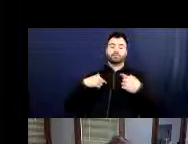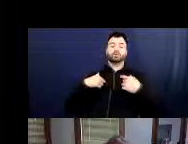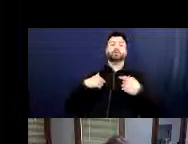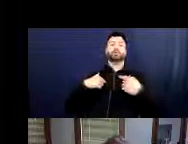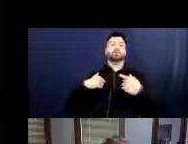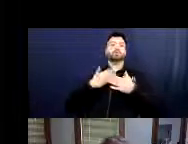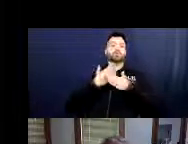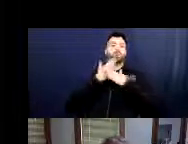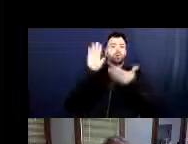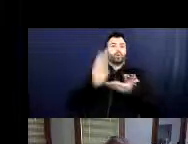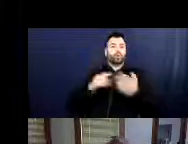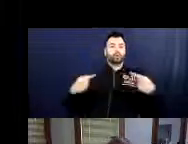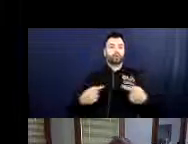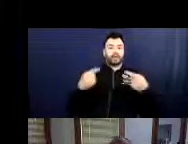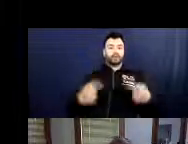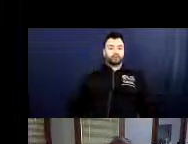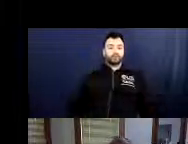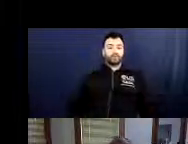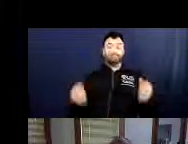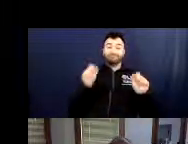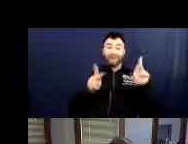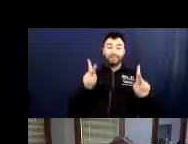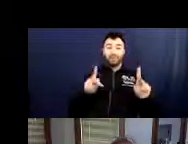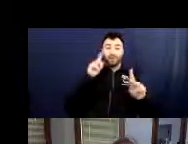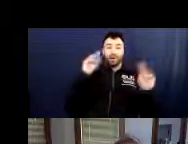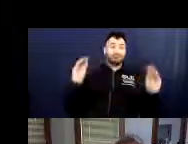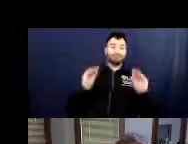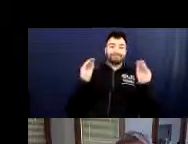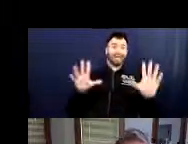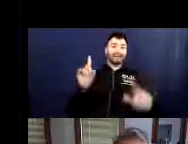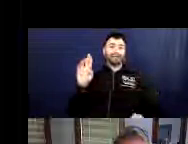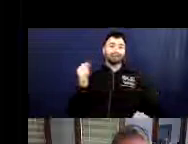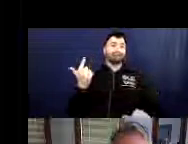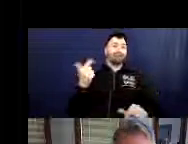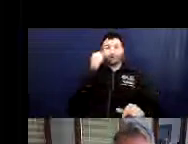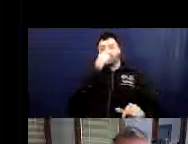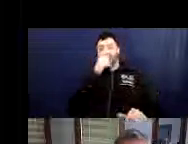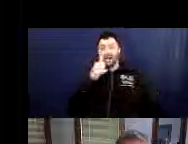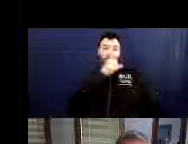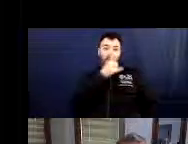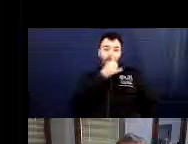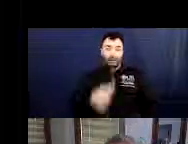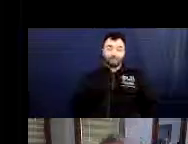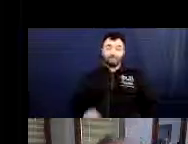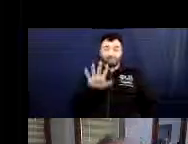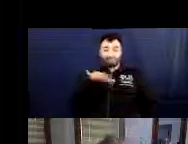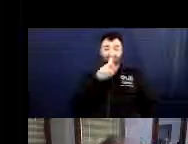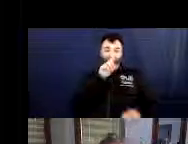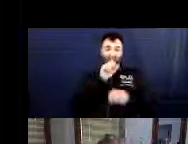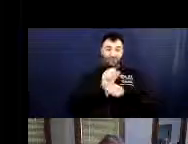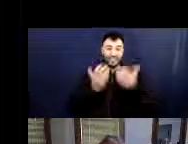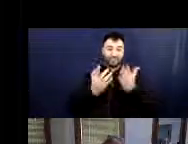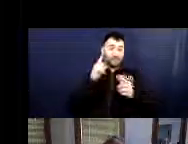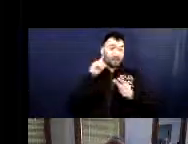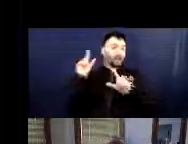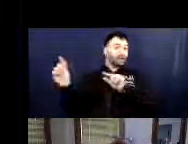It was considered to be a wonder drug, cocaine. And yes, it is true. Cocaine was originally in Coca-Cola.